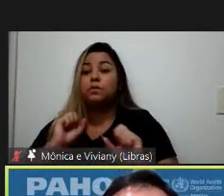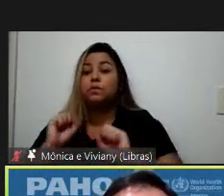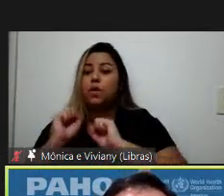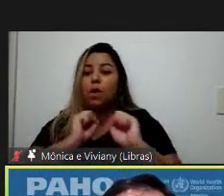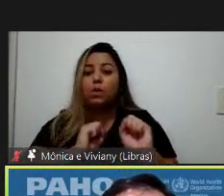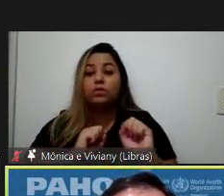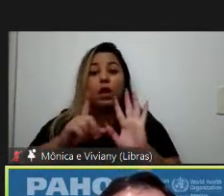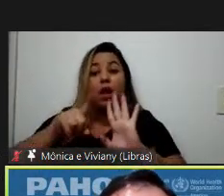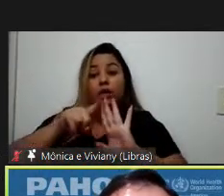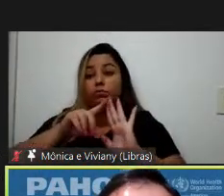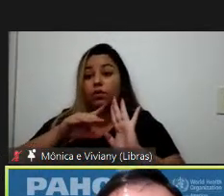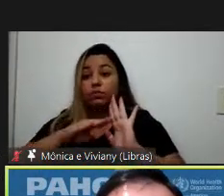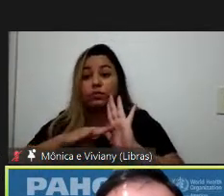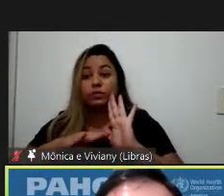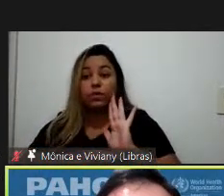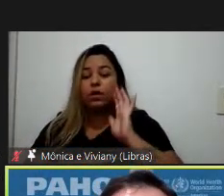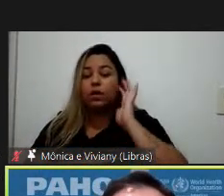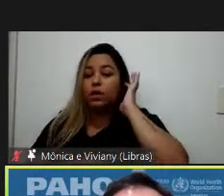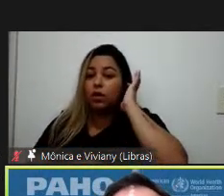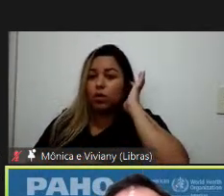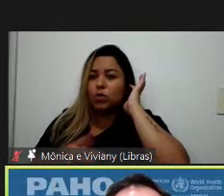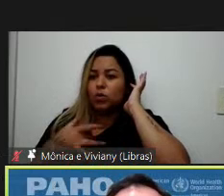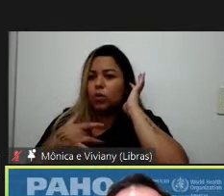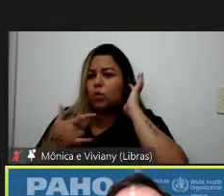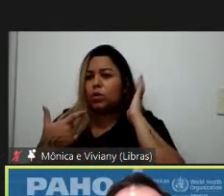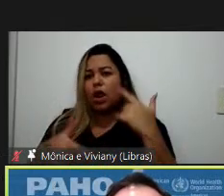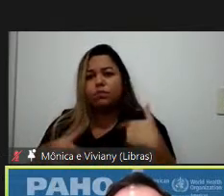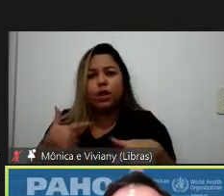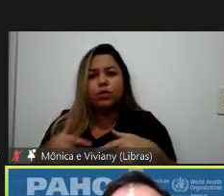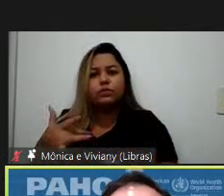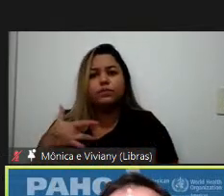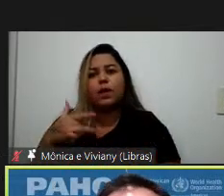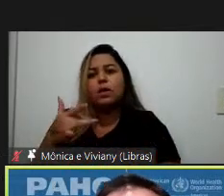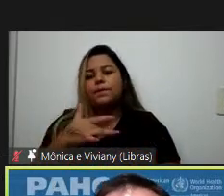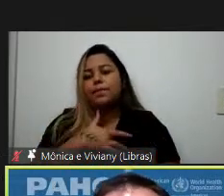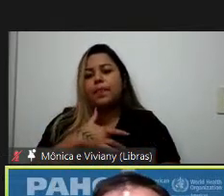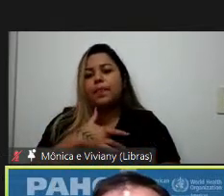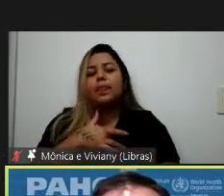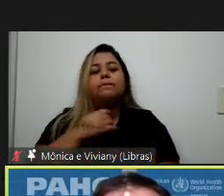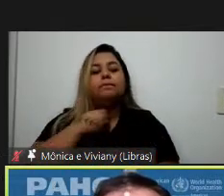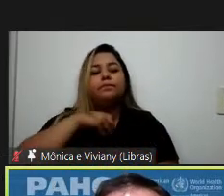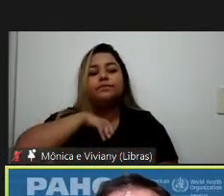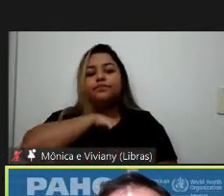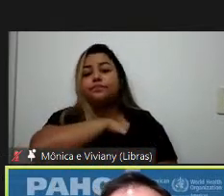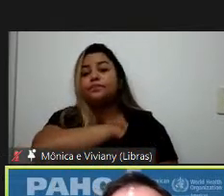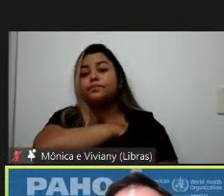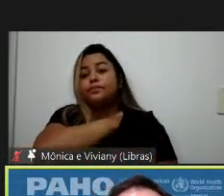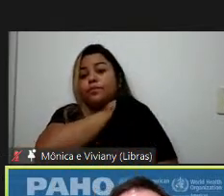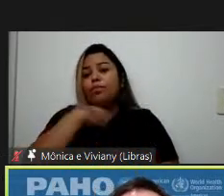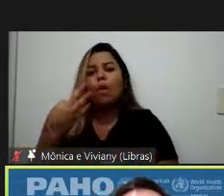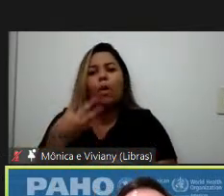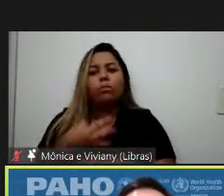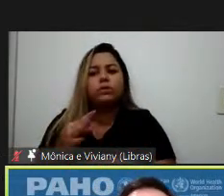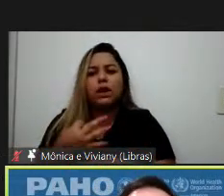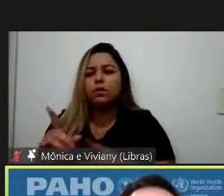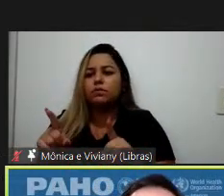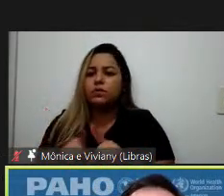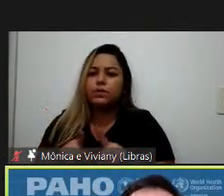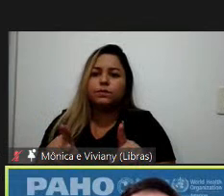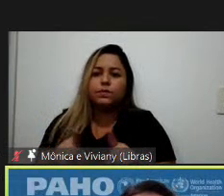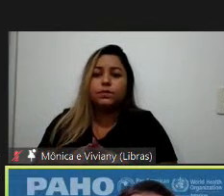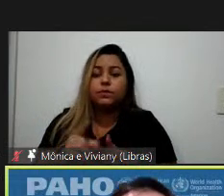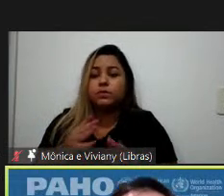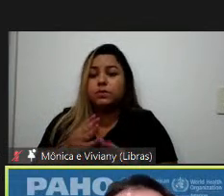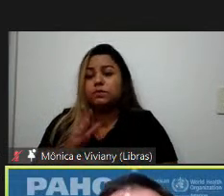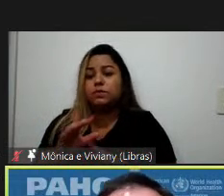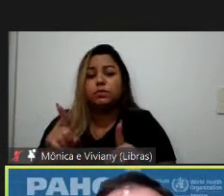level of attention. They were also highlighted to have these health professionals with the great competence and trained adequately